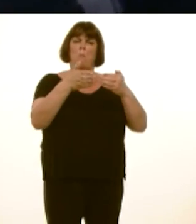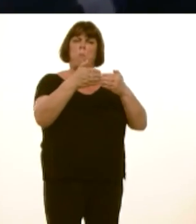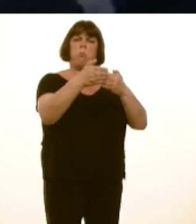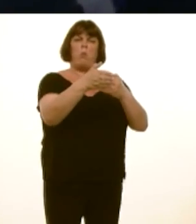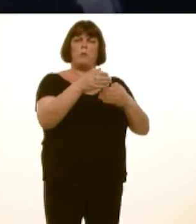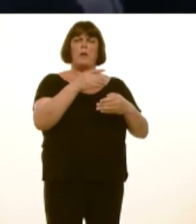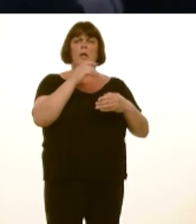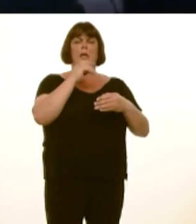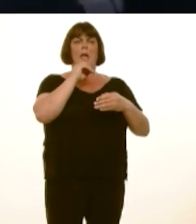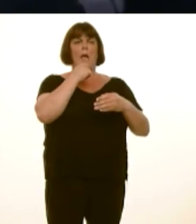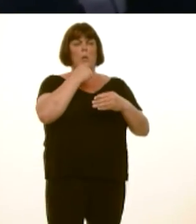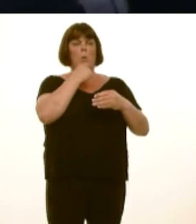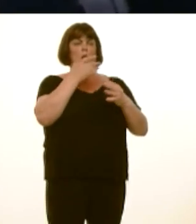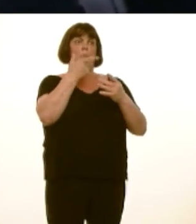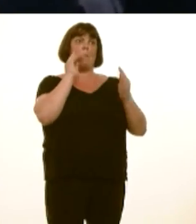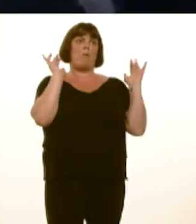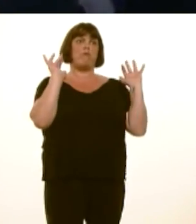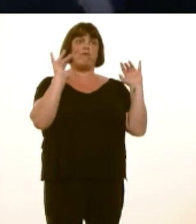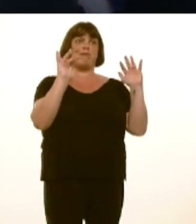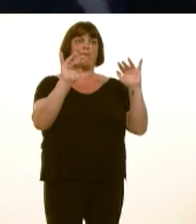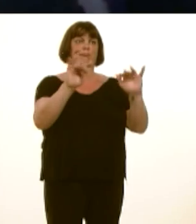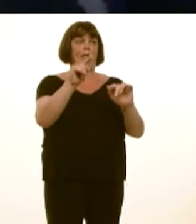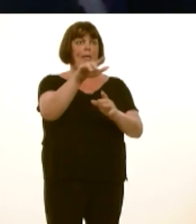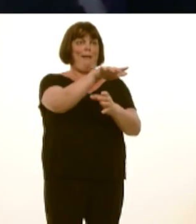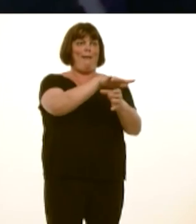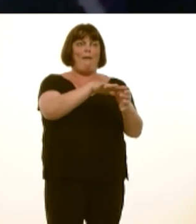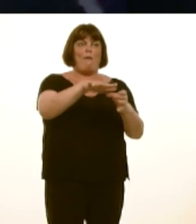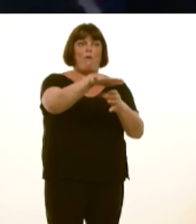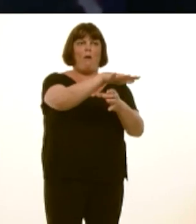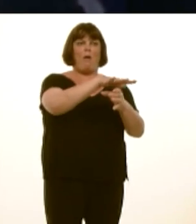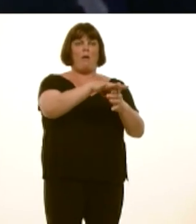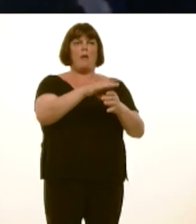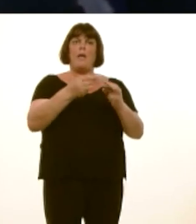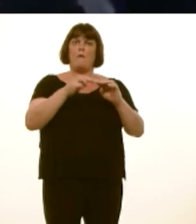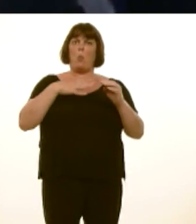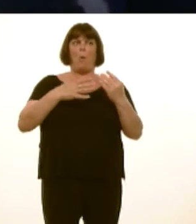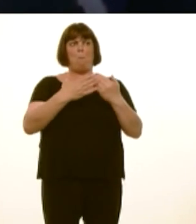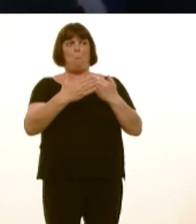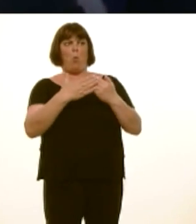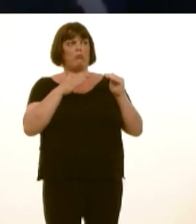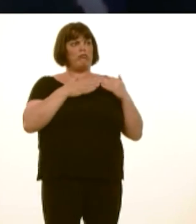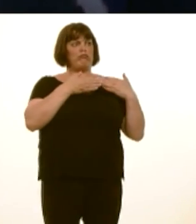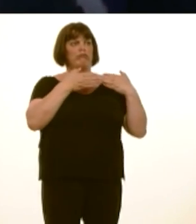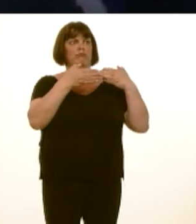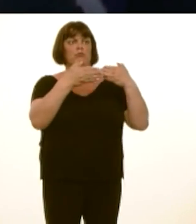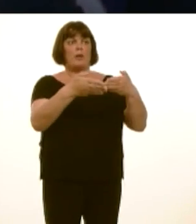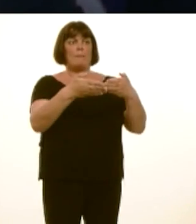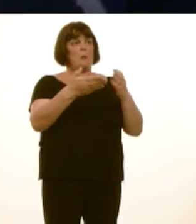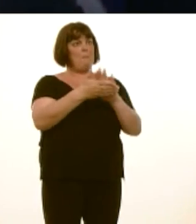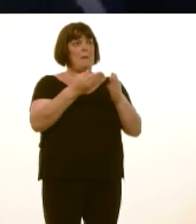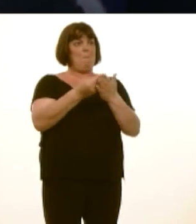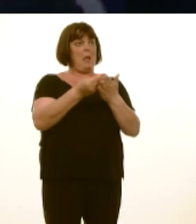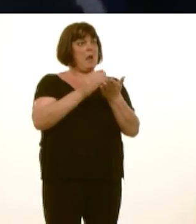one day and that one location. But if we want a more sustainable approach to attracting cruise income for Wales,